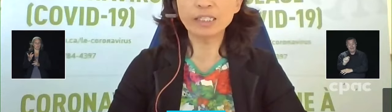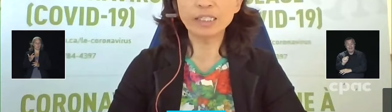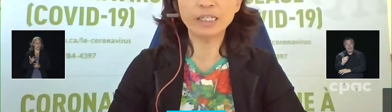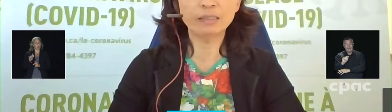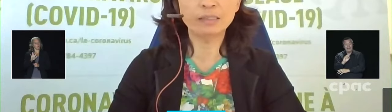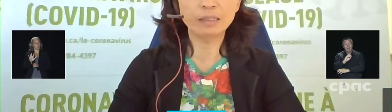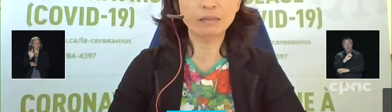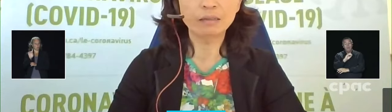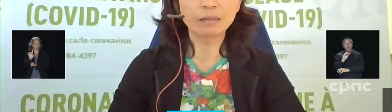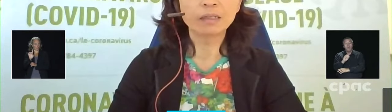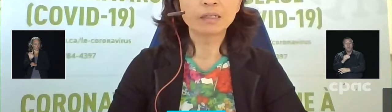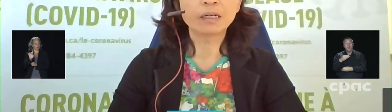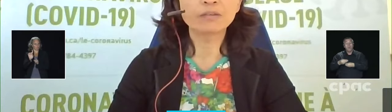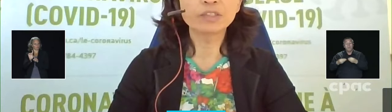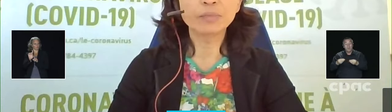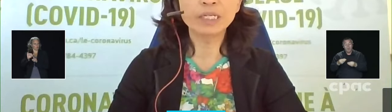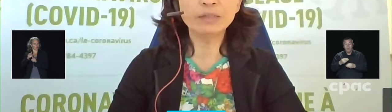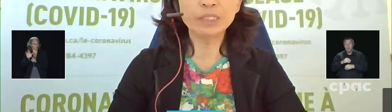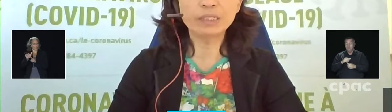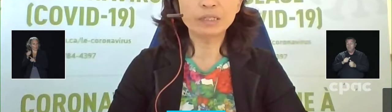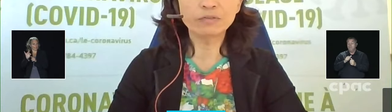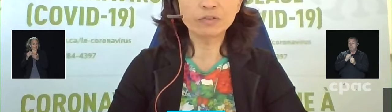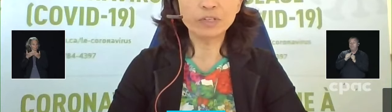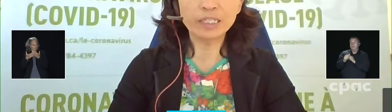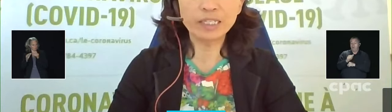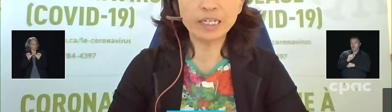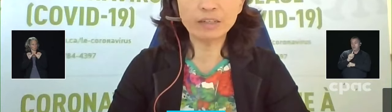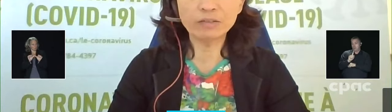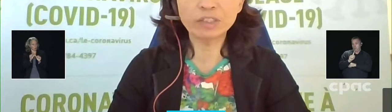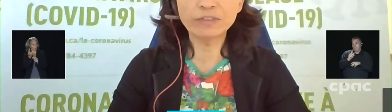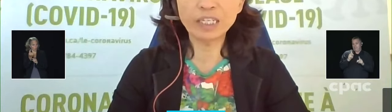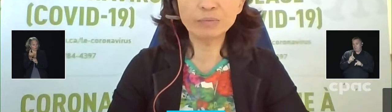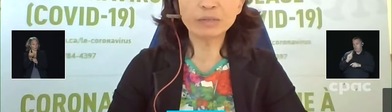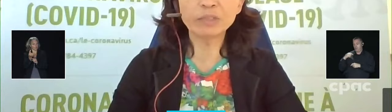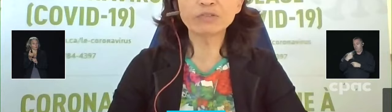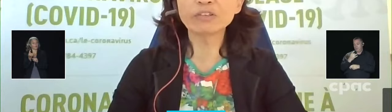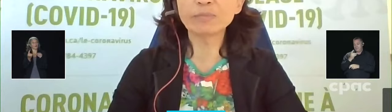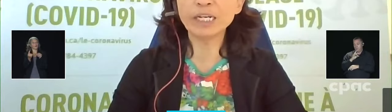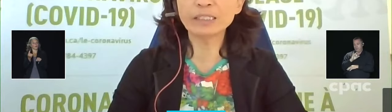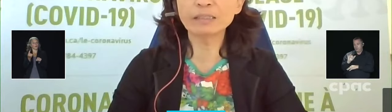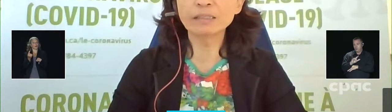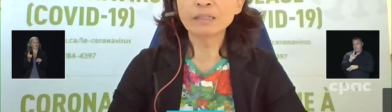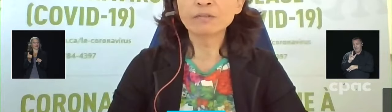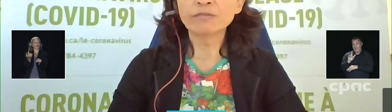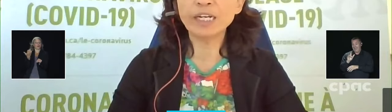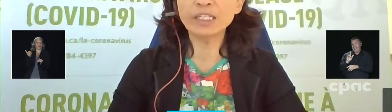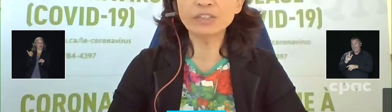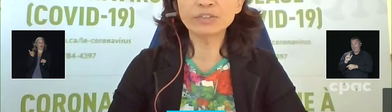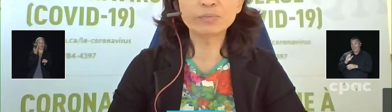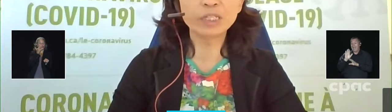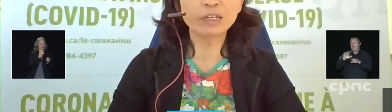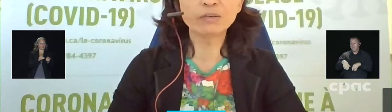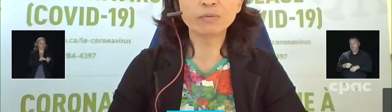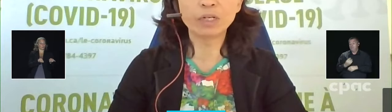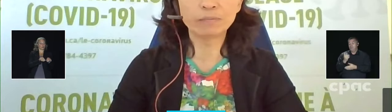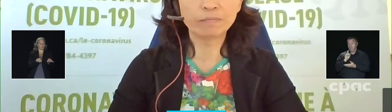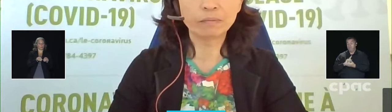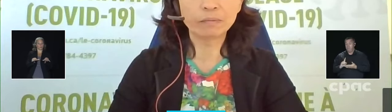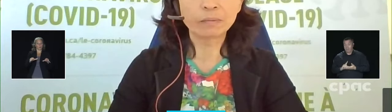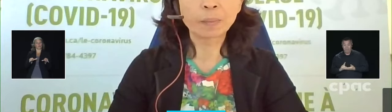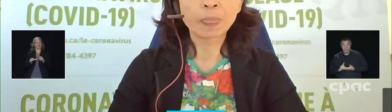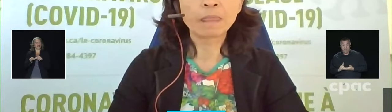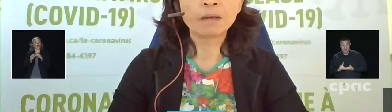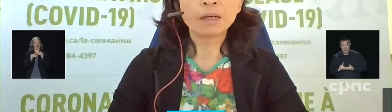since July the 18th, after many weeks of trending out of an epidemic growth pattern with values below